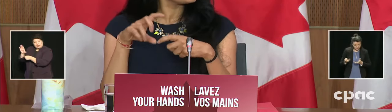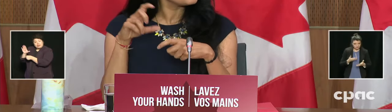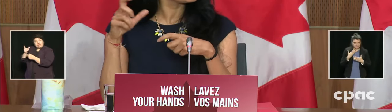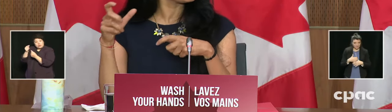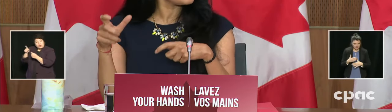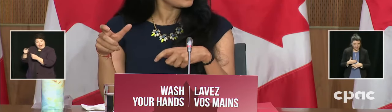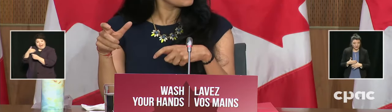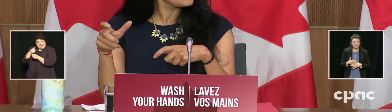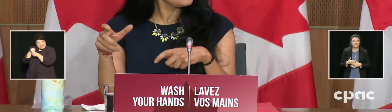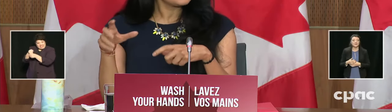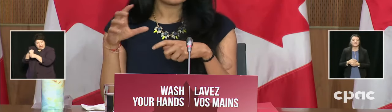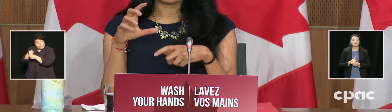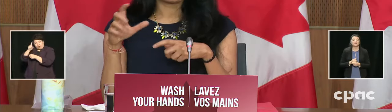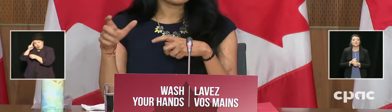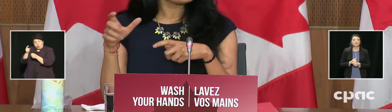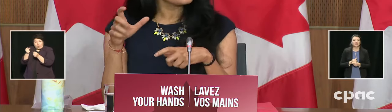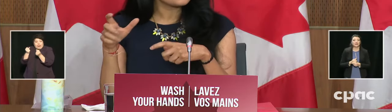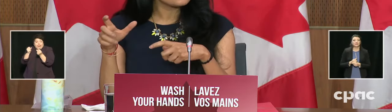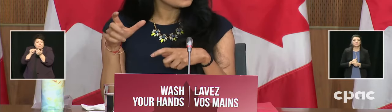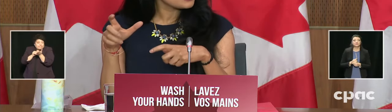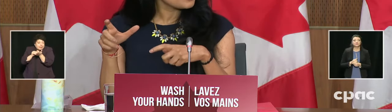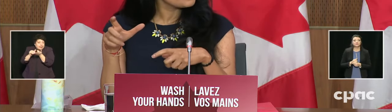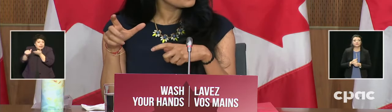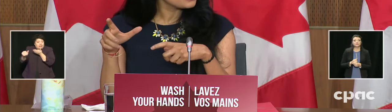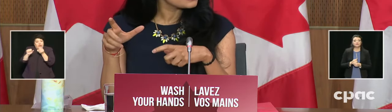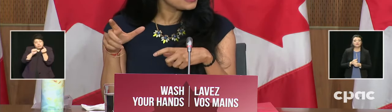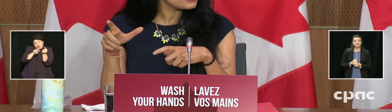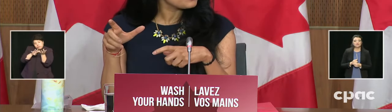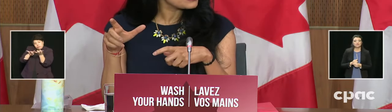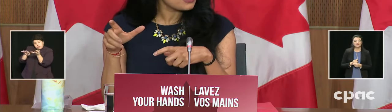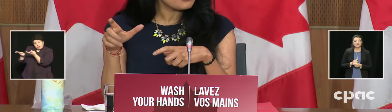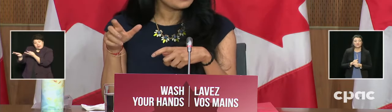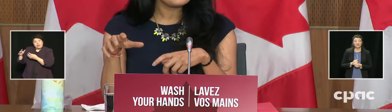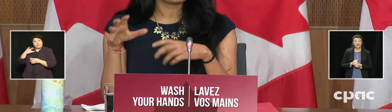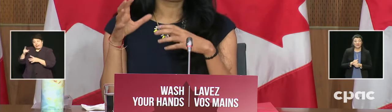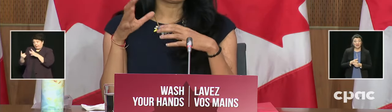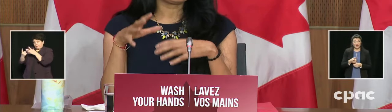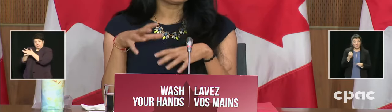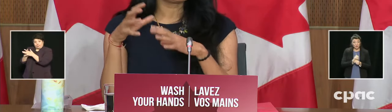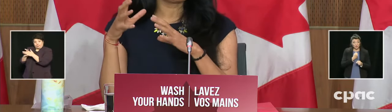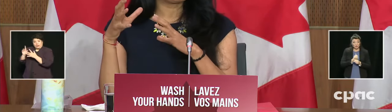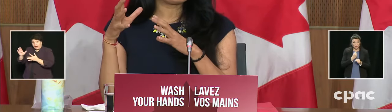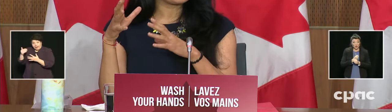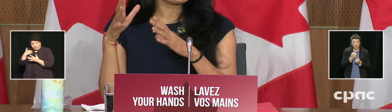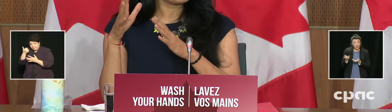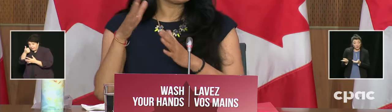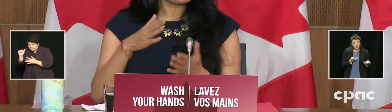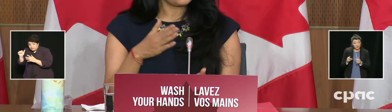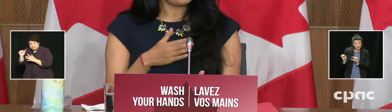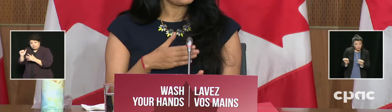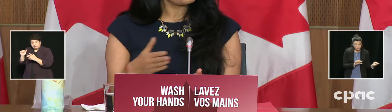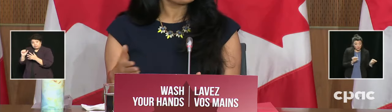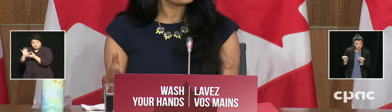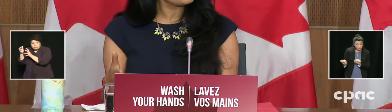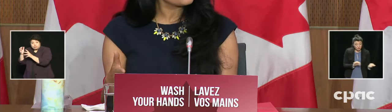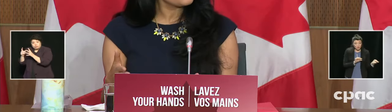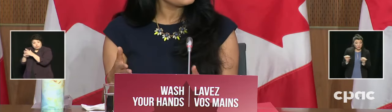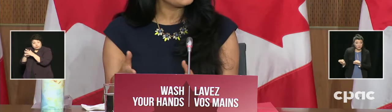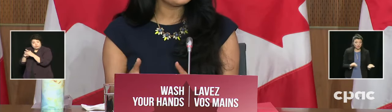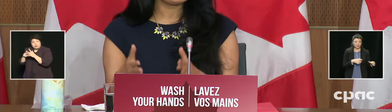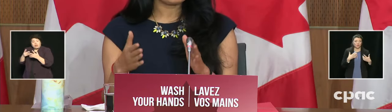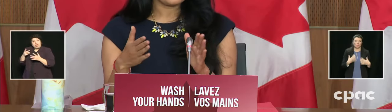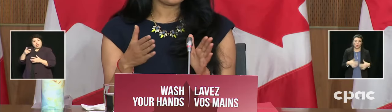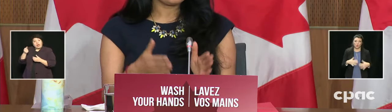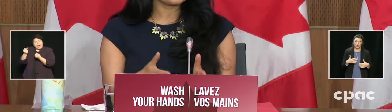up, and they're doing that now. So there's often issues that come up during that scale up time. And then it's the matter of, what their volumes are